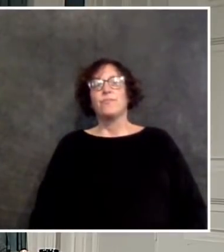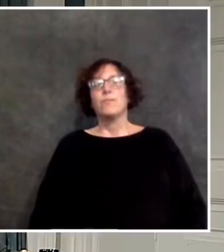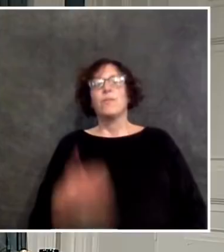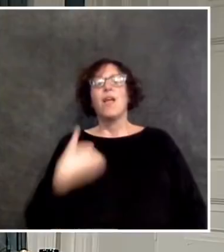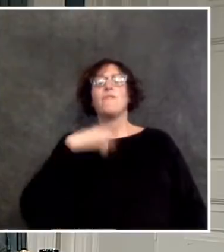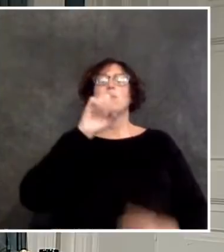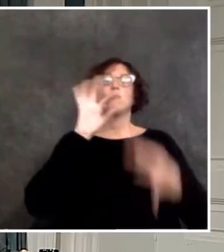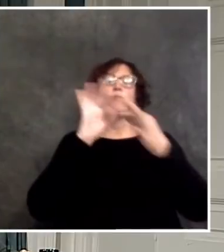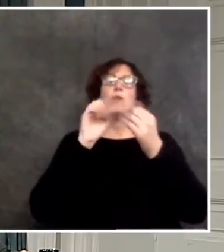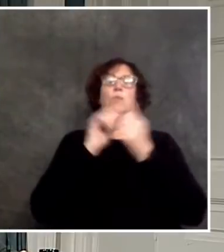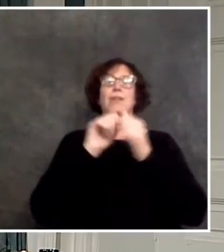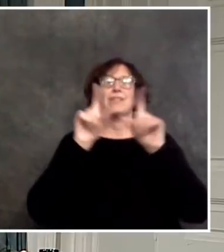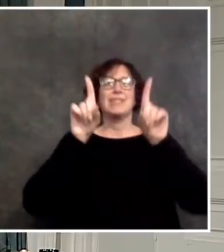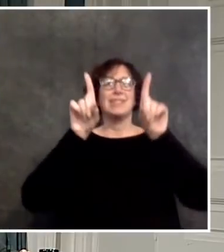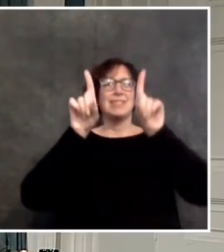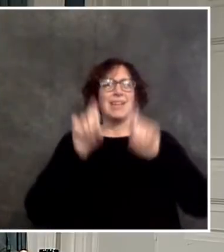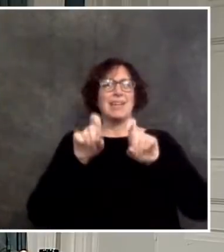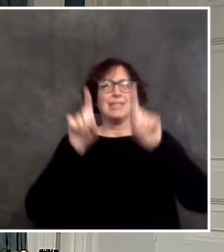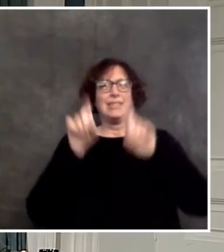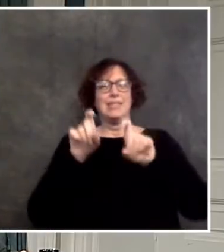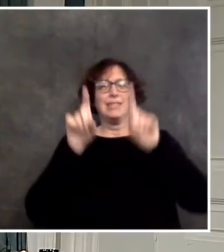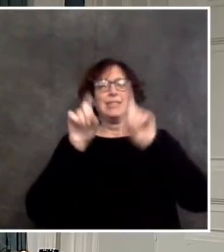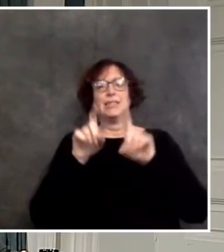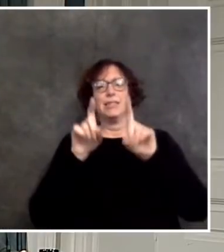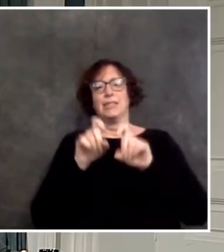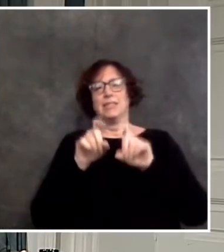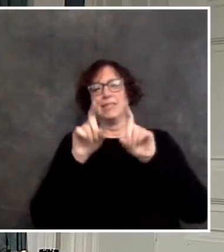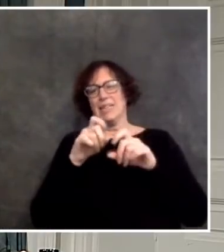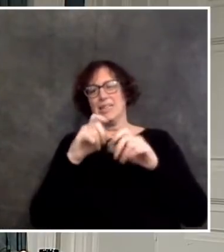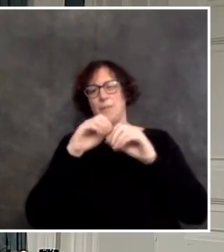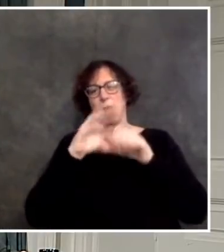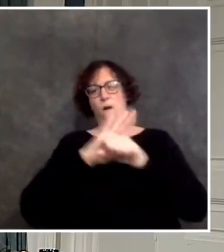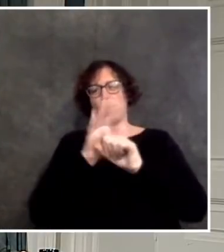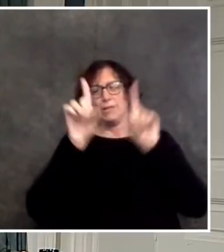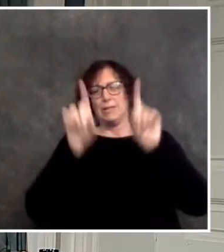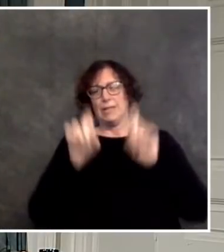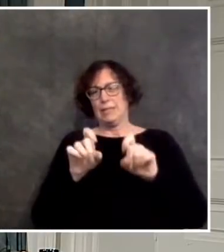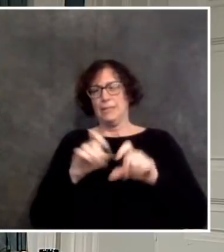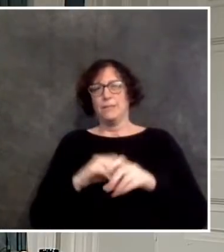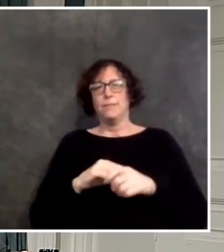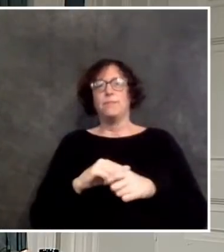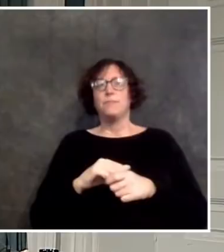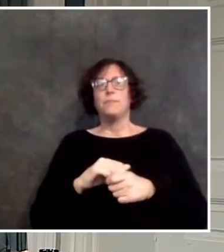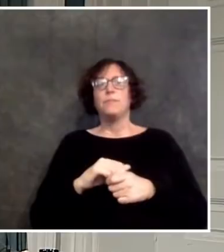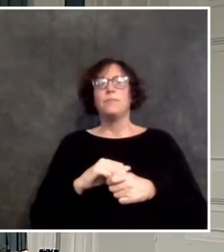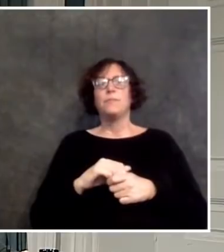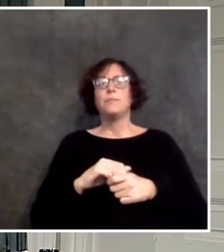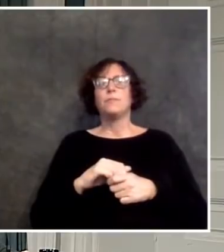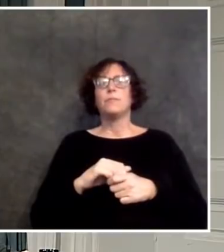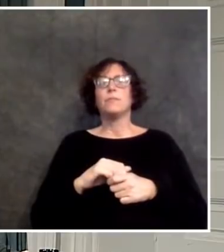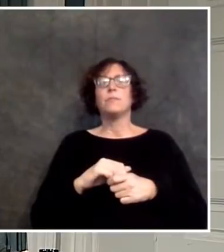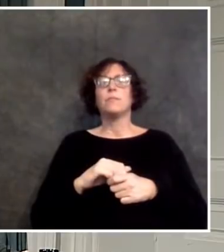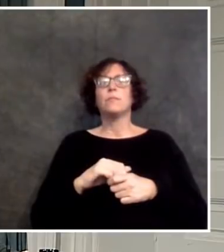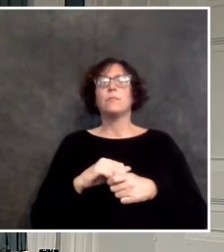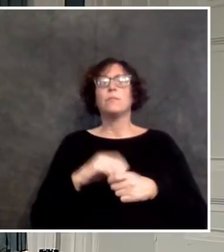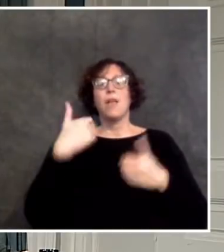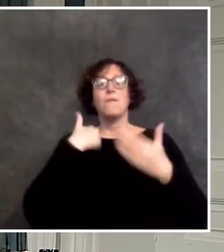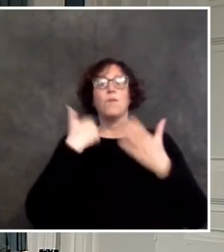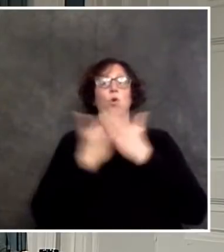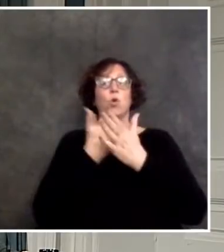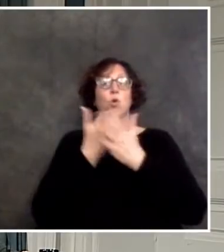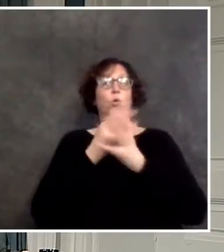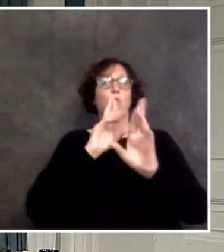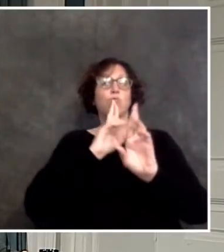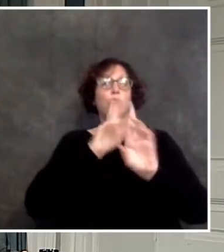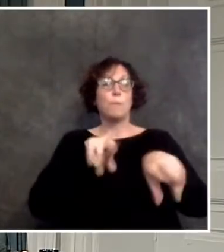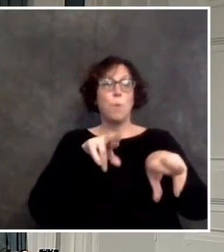having reports that frontline workers, including transit workers, including nurses and doctors, and folks that are out there every day